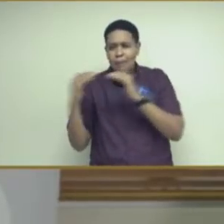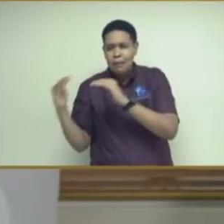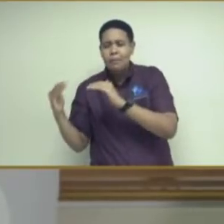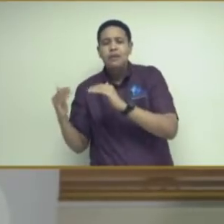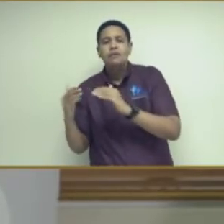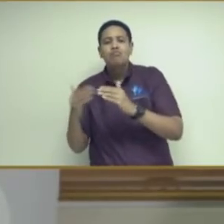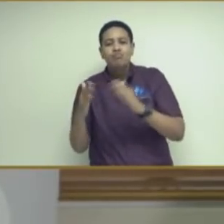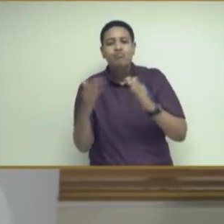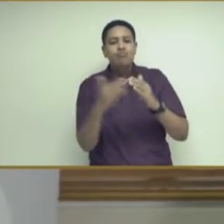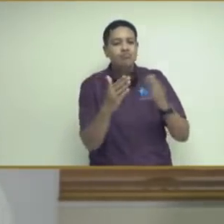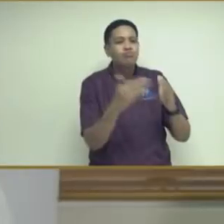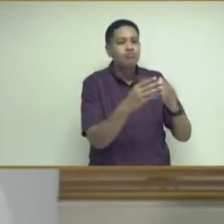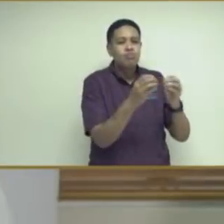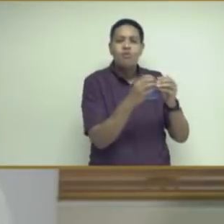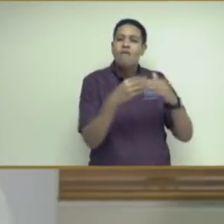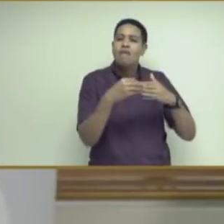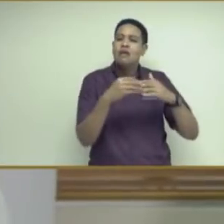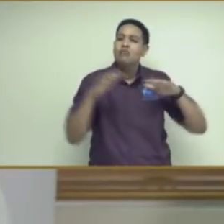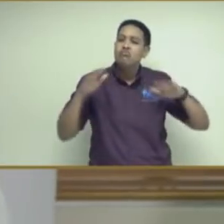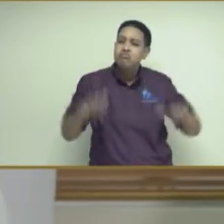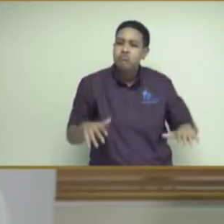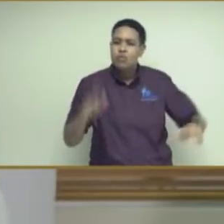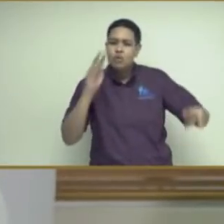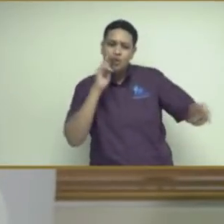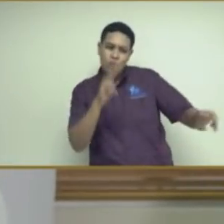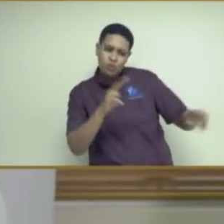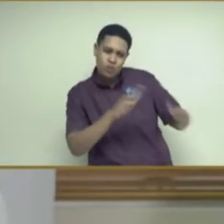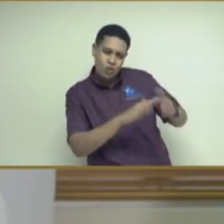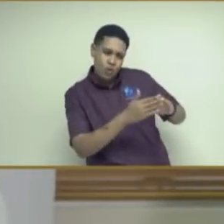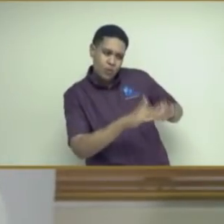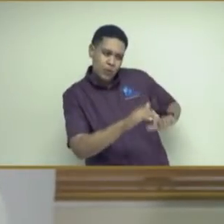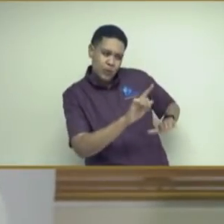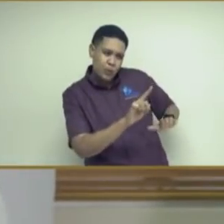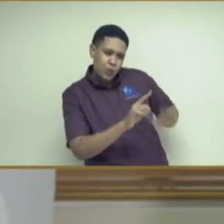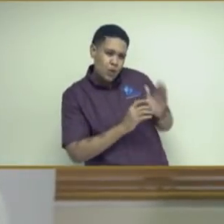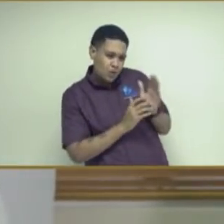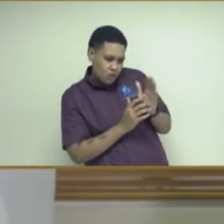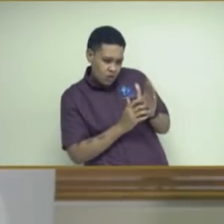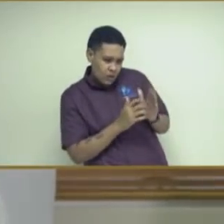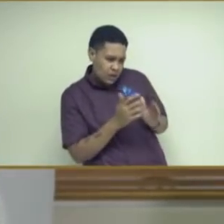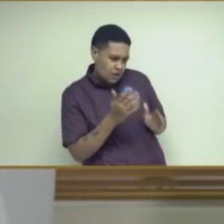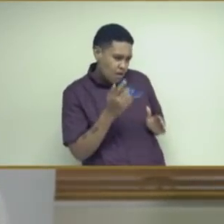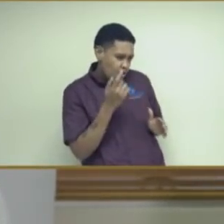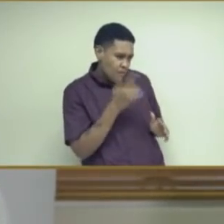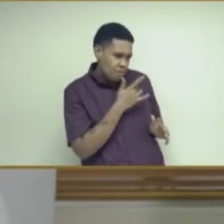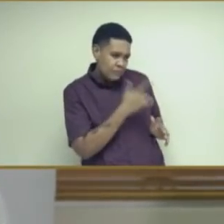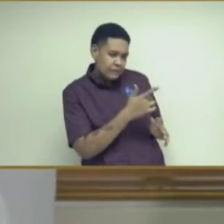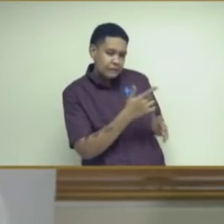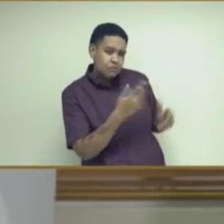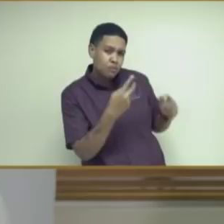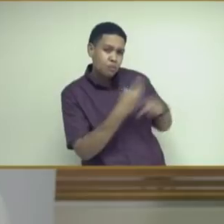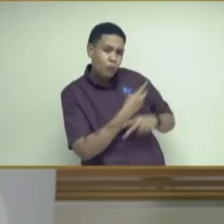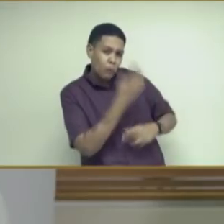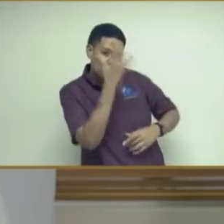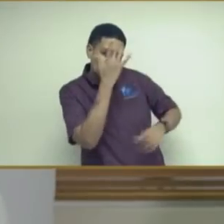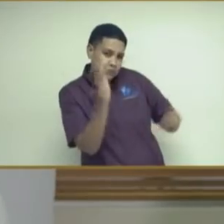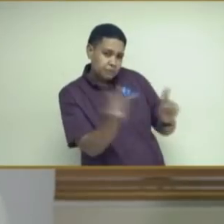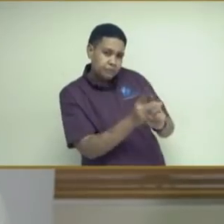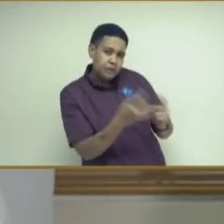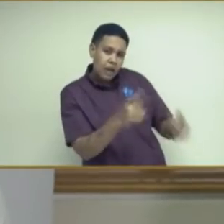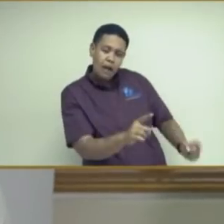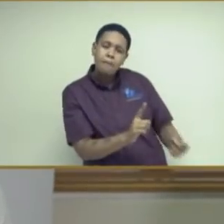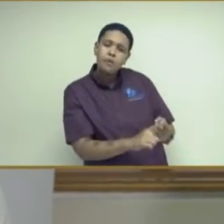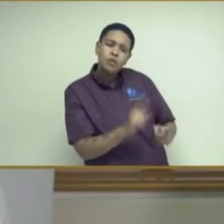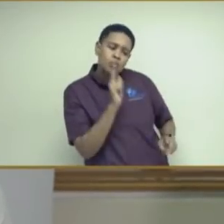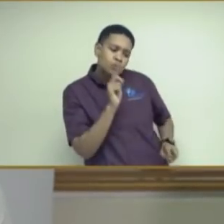vulnerable groups, individuals, communities, and then to map an approach to give some added